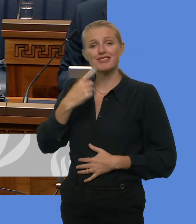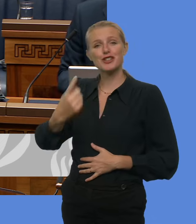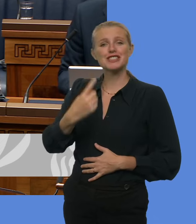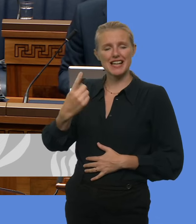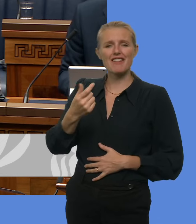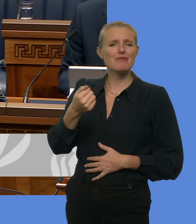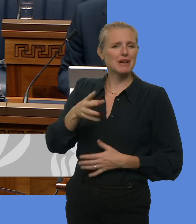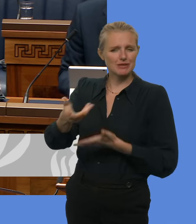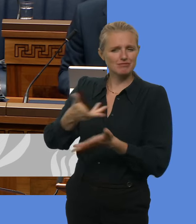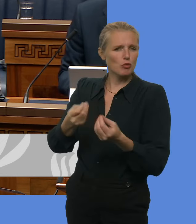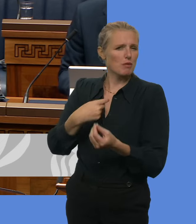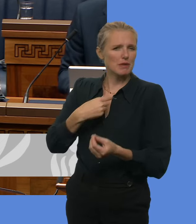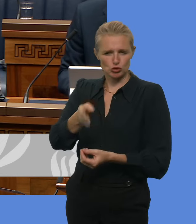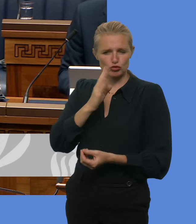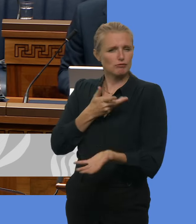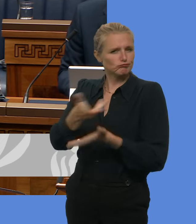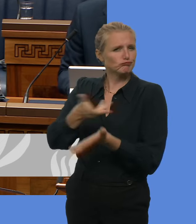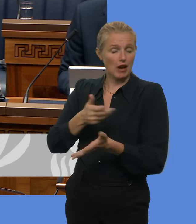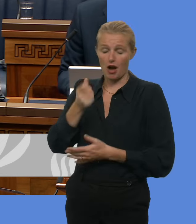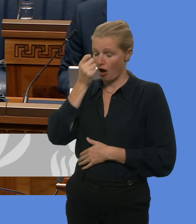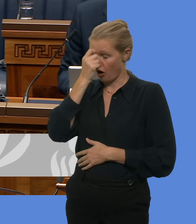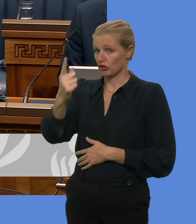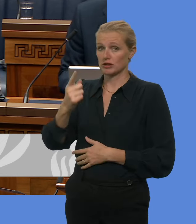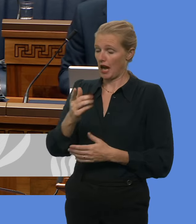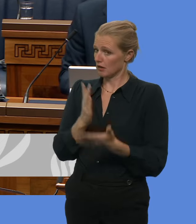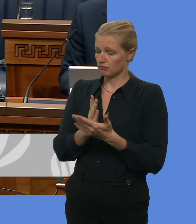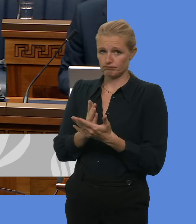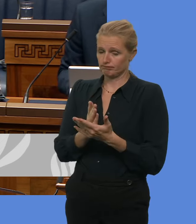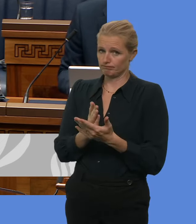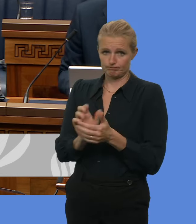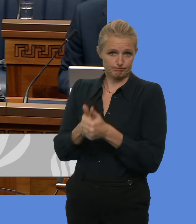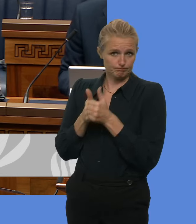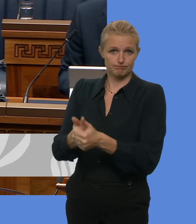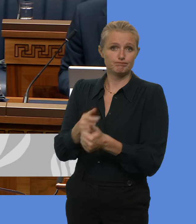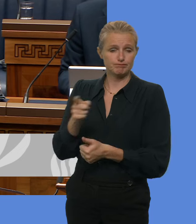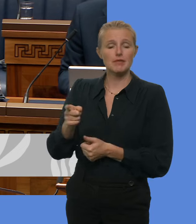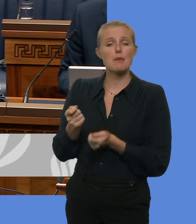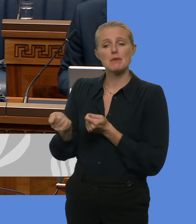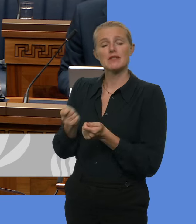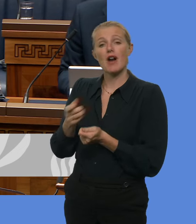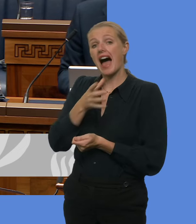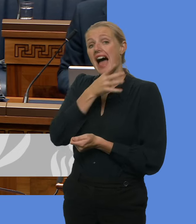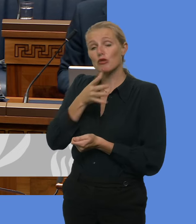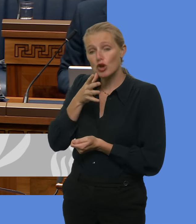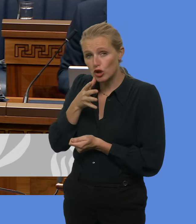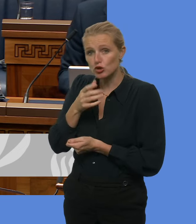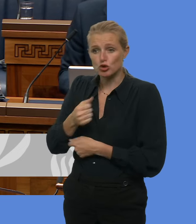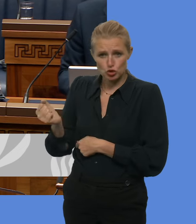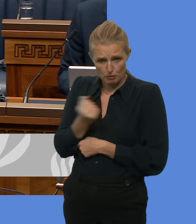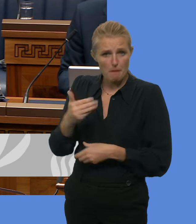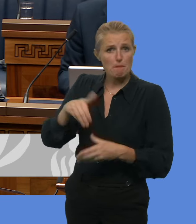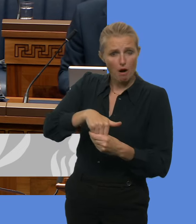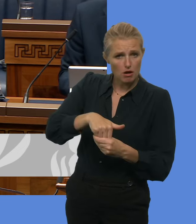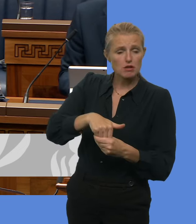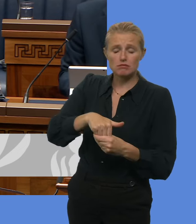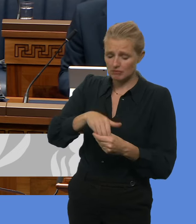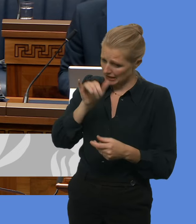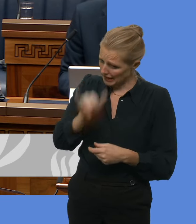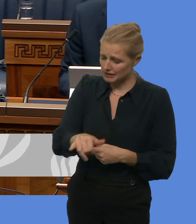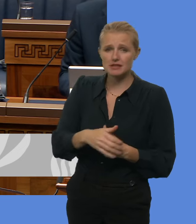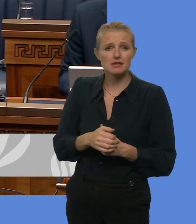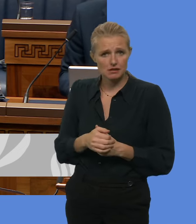that conversation with me. So absolutely, I think that the Minister for Agriculture should be a part of this and should be